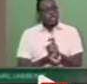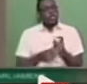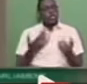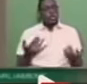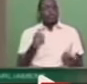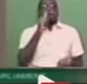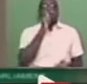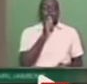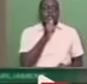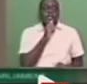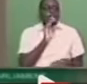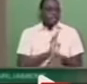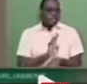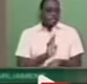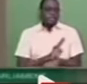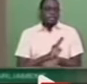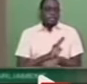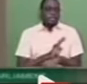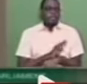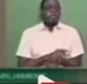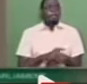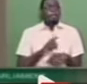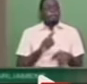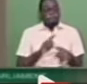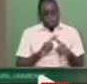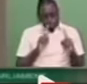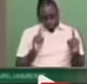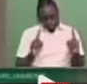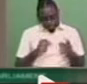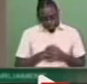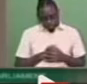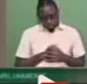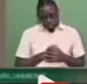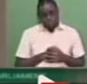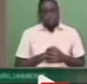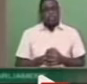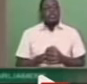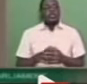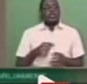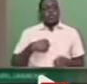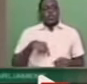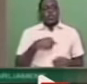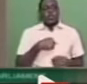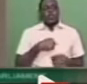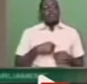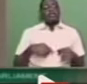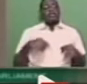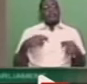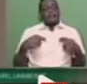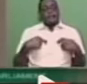private-public partnerships. Or you can have outright privatization. The government has chosen the model